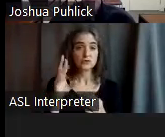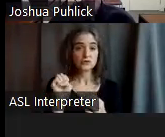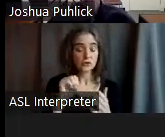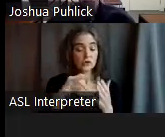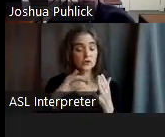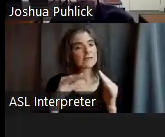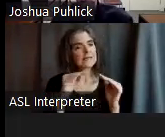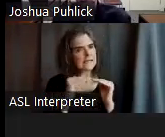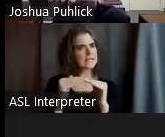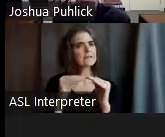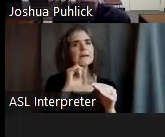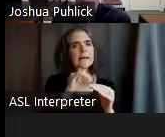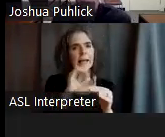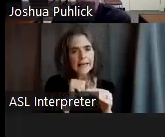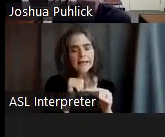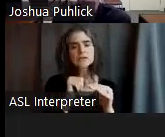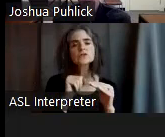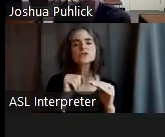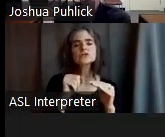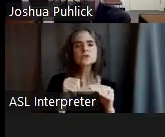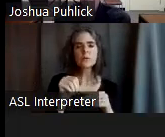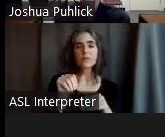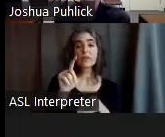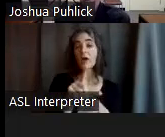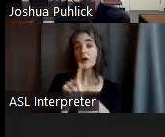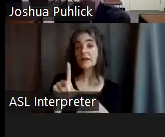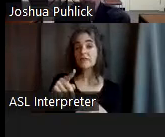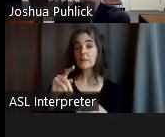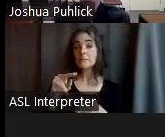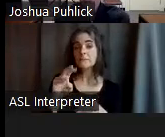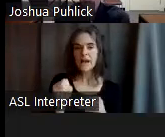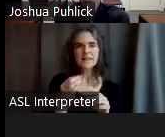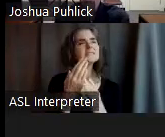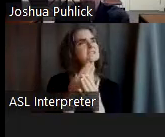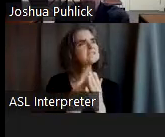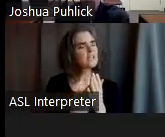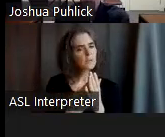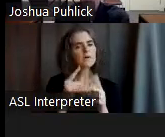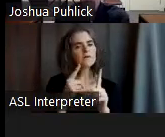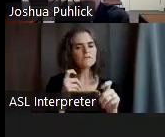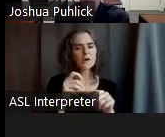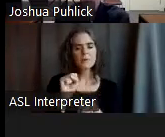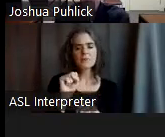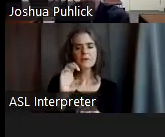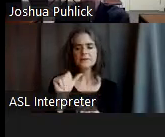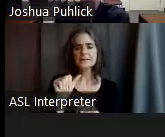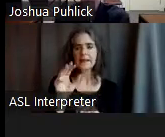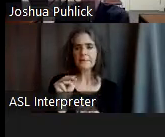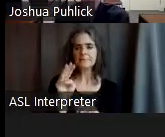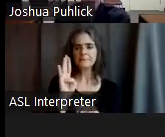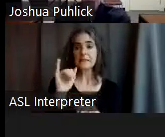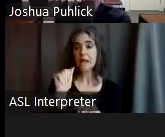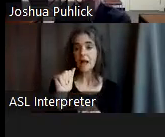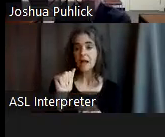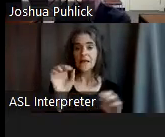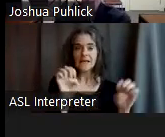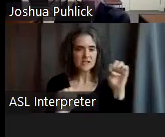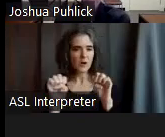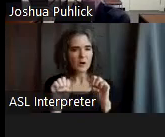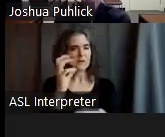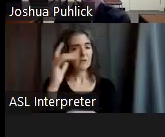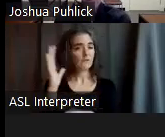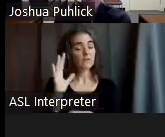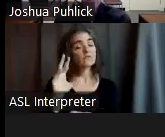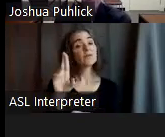longleaf pine. A lot of that has come out of work done at the Escambia Experimental Forest by the U.S.